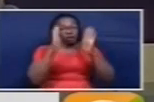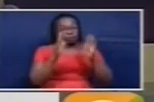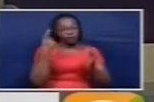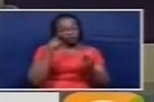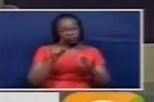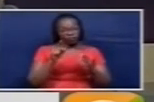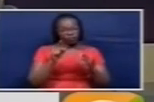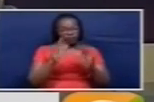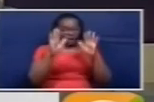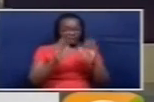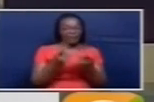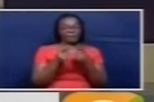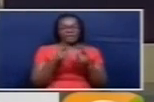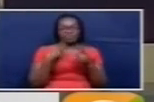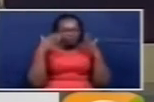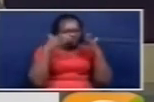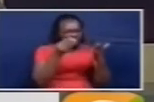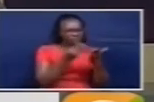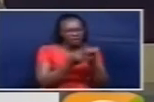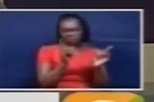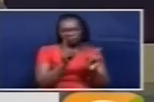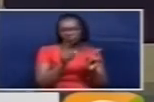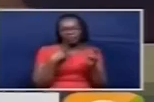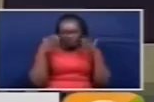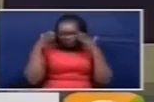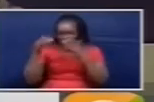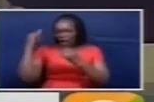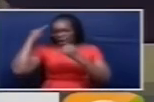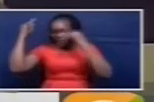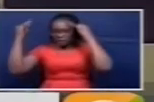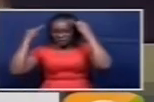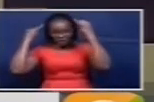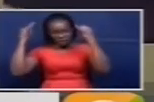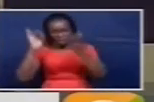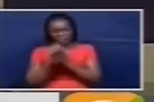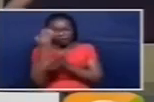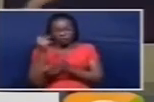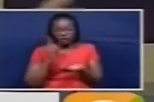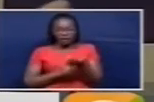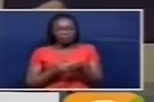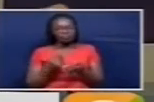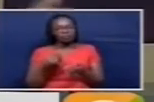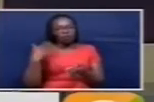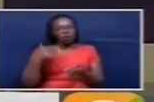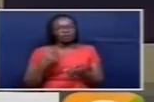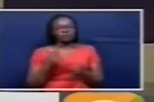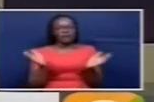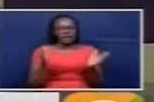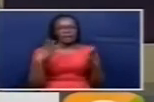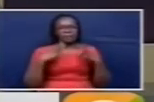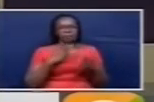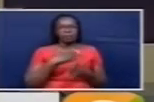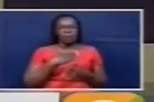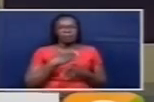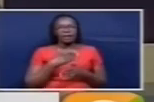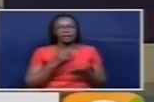me, it's not about money. It's about the ideas that people sell. I always tell my constituents that when you see Babu Owino, do not judge him by the coat that he wears,